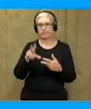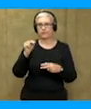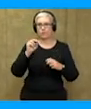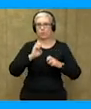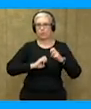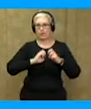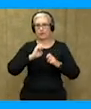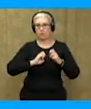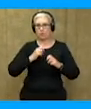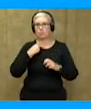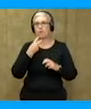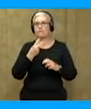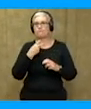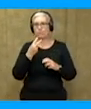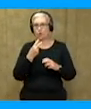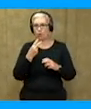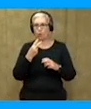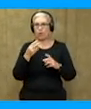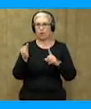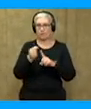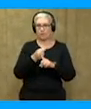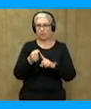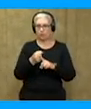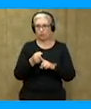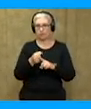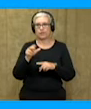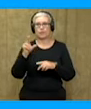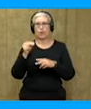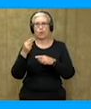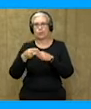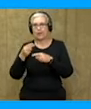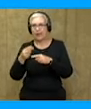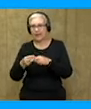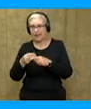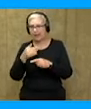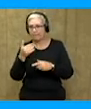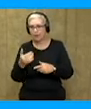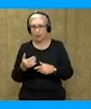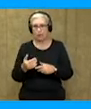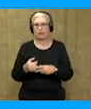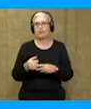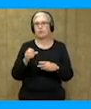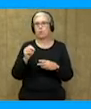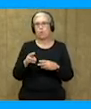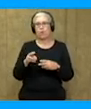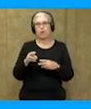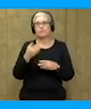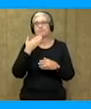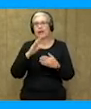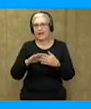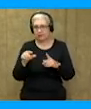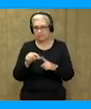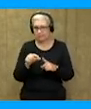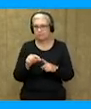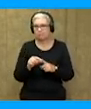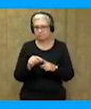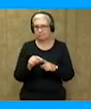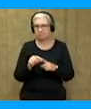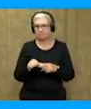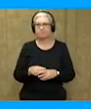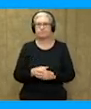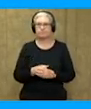or verbal abuse, no name calling, hurtful personal attacks, or profanity. I realize that we're asking for a